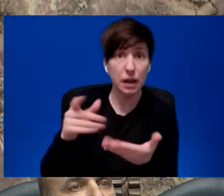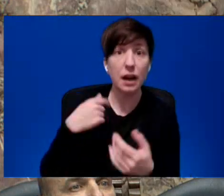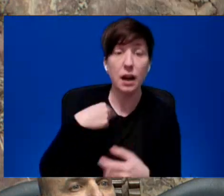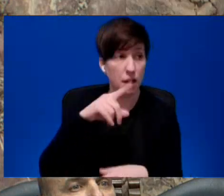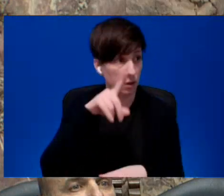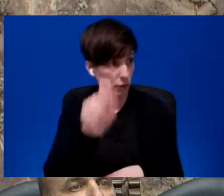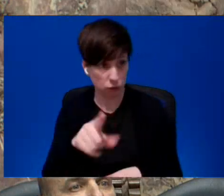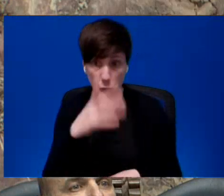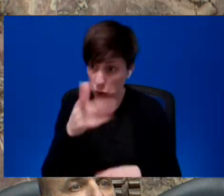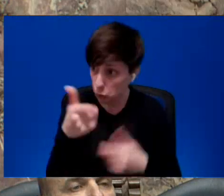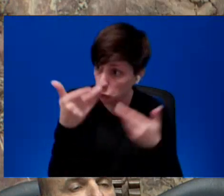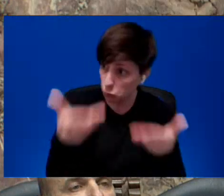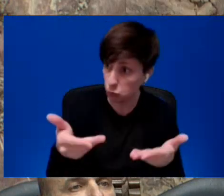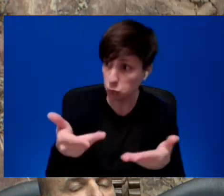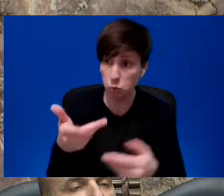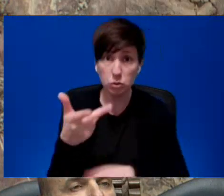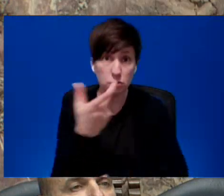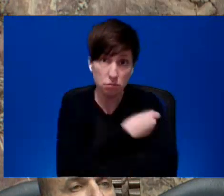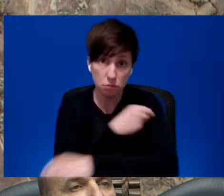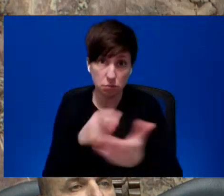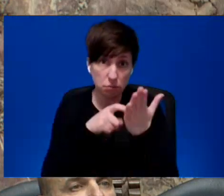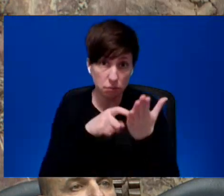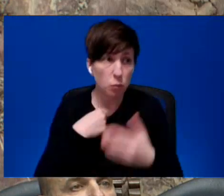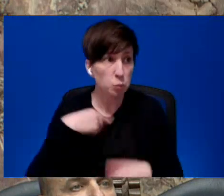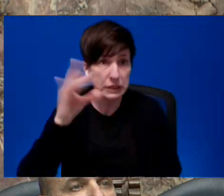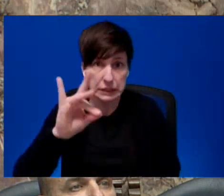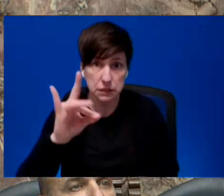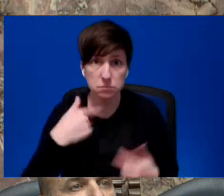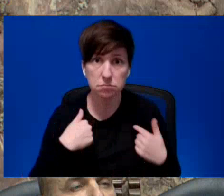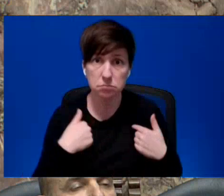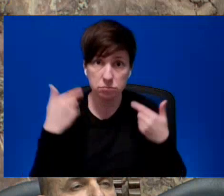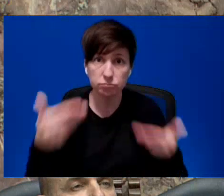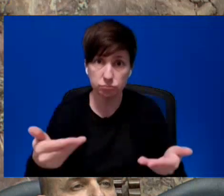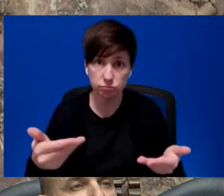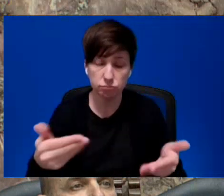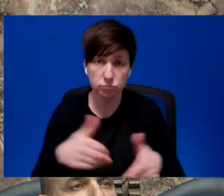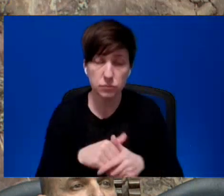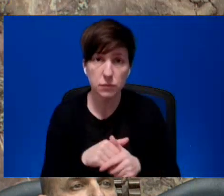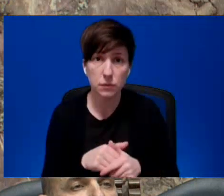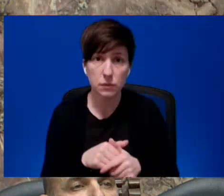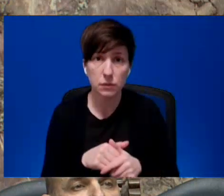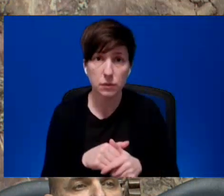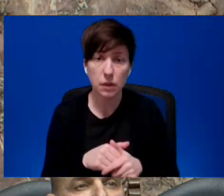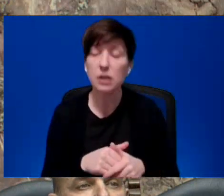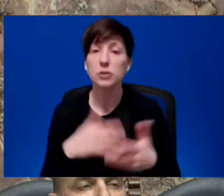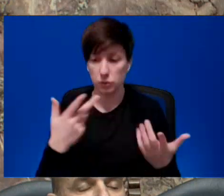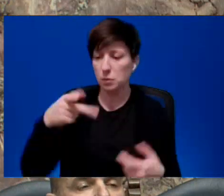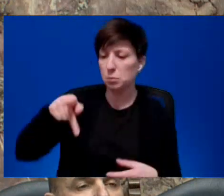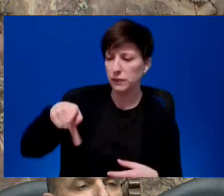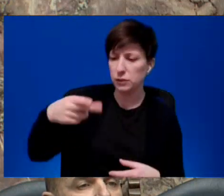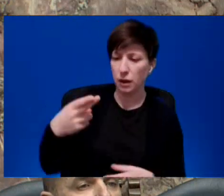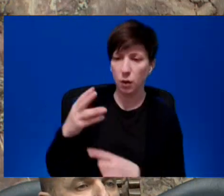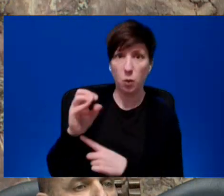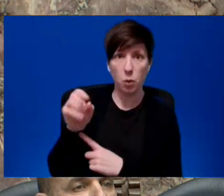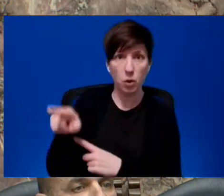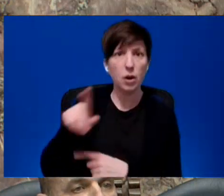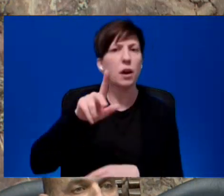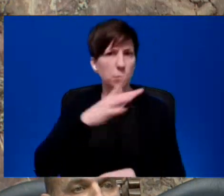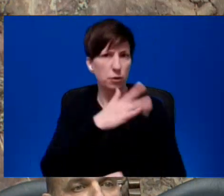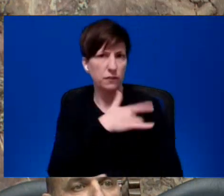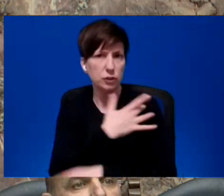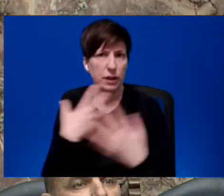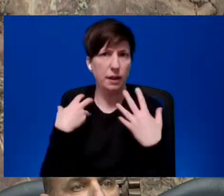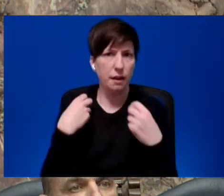Speaker. And the result of that, the support for a provincial health order from our outstanding provincial health